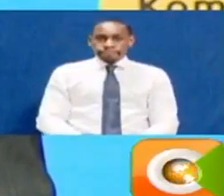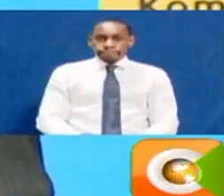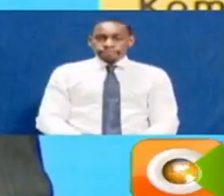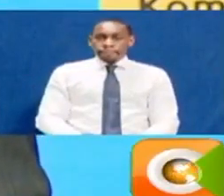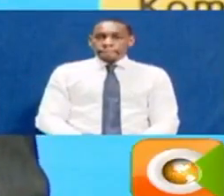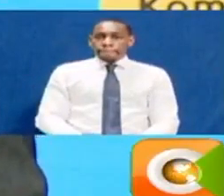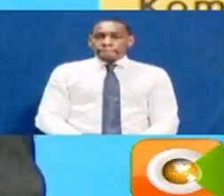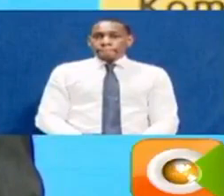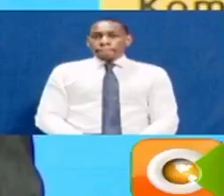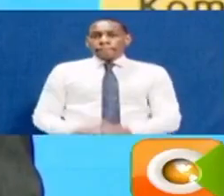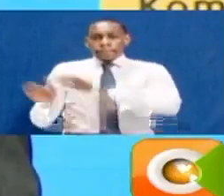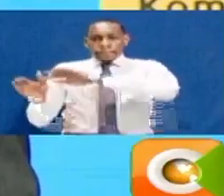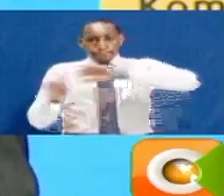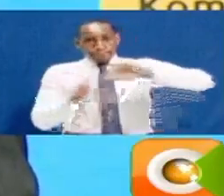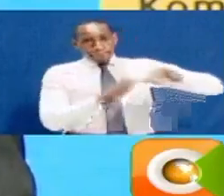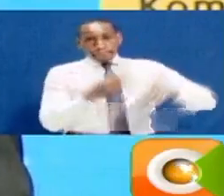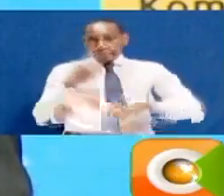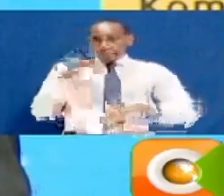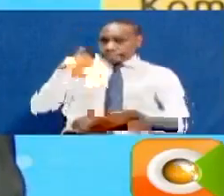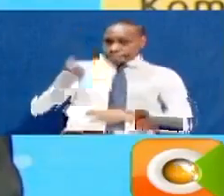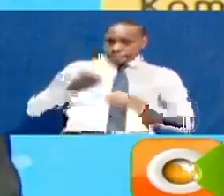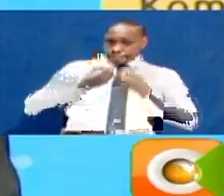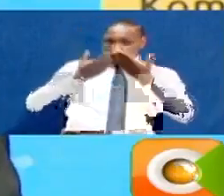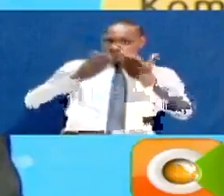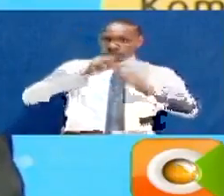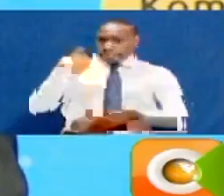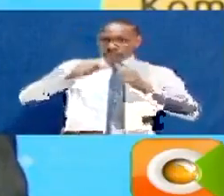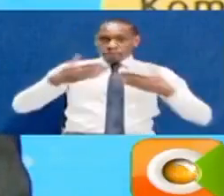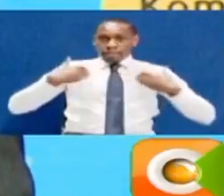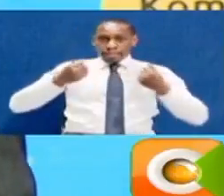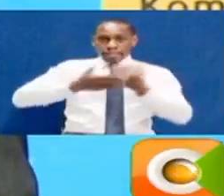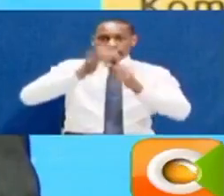Yesterday, I informed you about healthcare workers